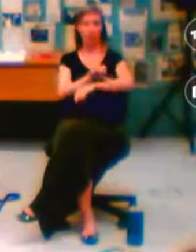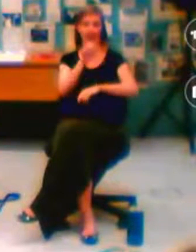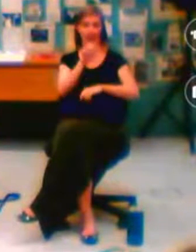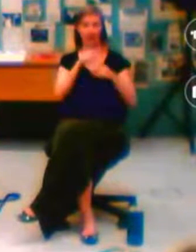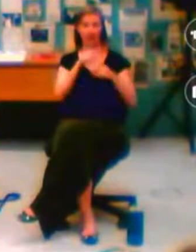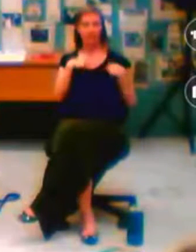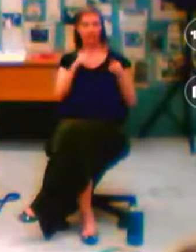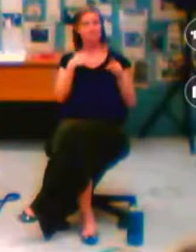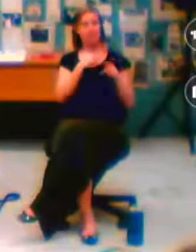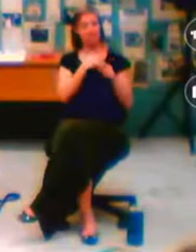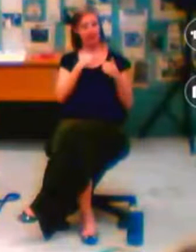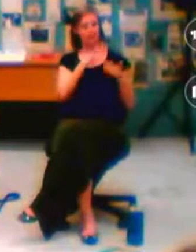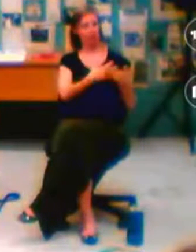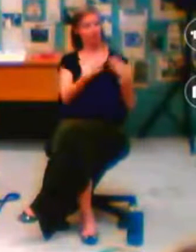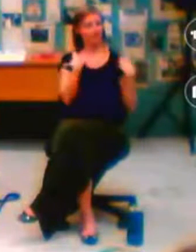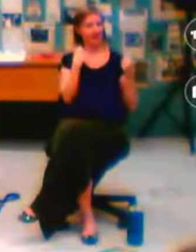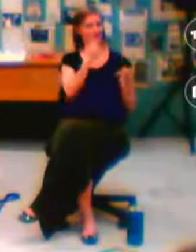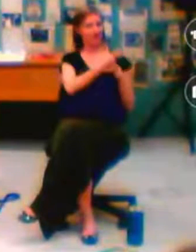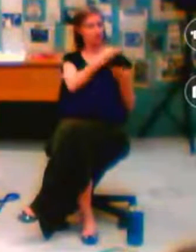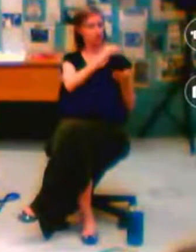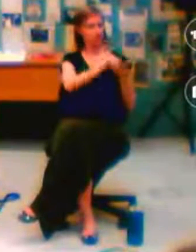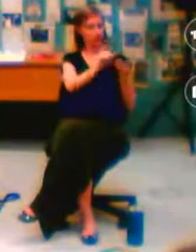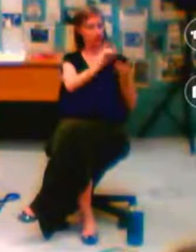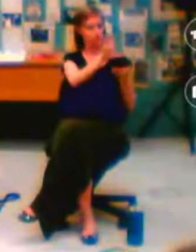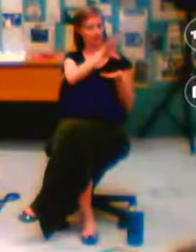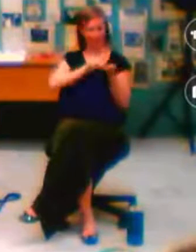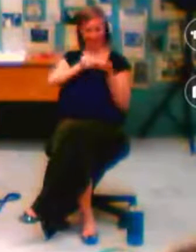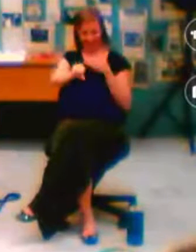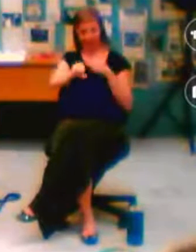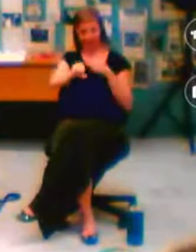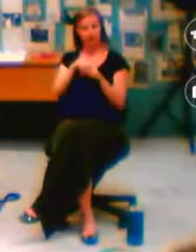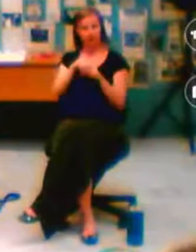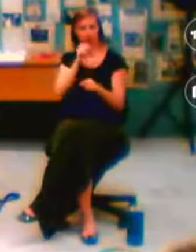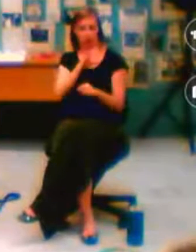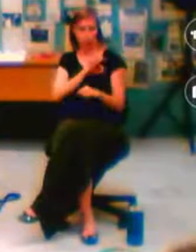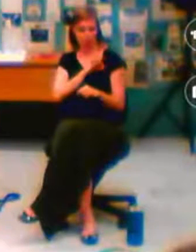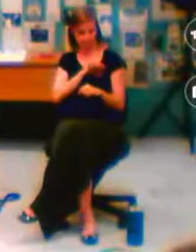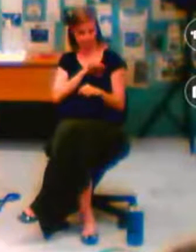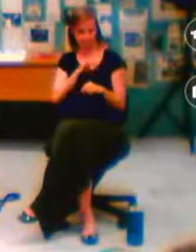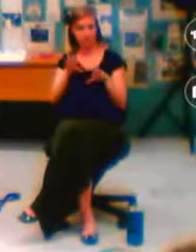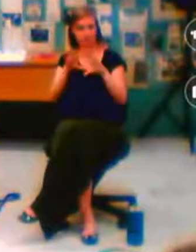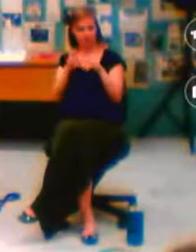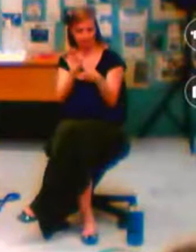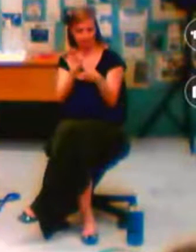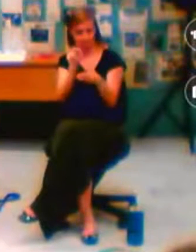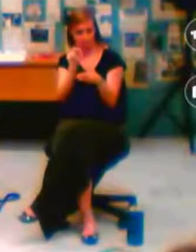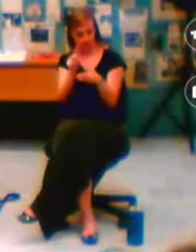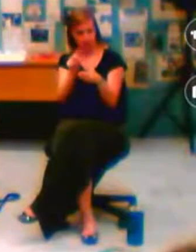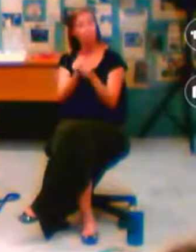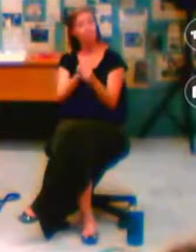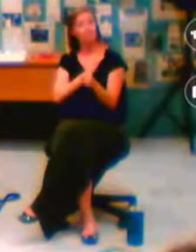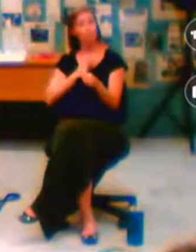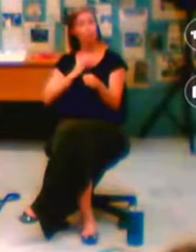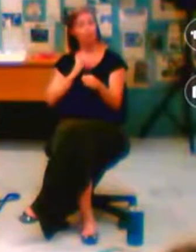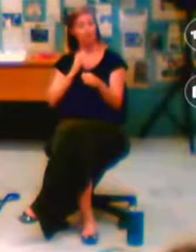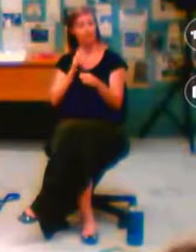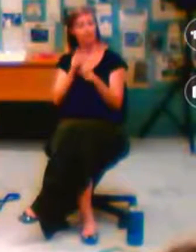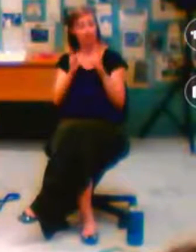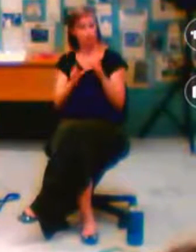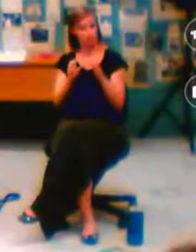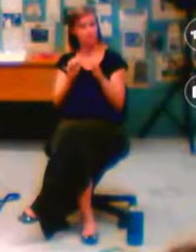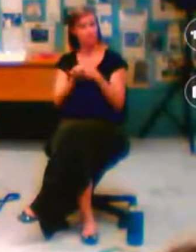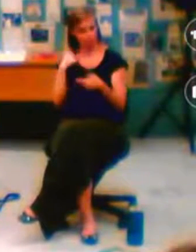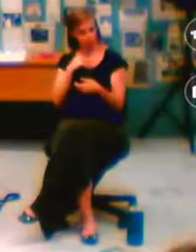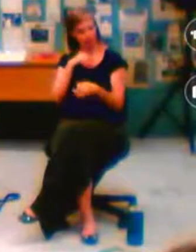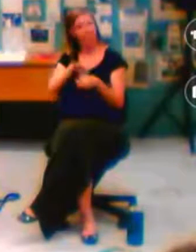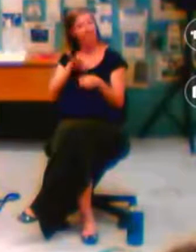So, actually, they had told me a 4 minute and a 1 minute, but I'll give you my 1 minute, okay? So, Colorado Care allows us to put all